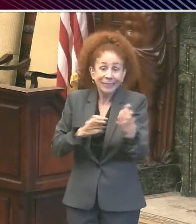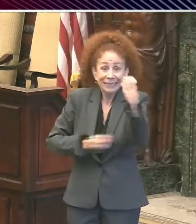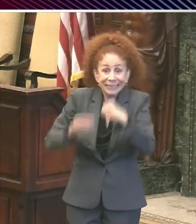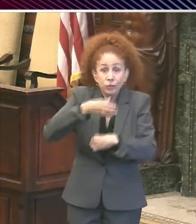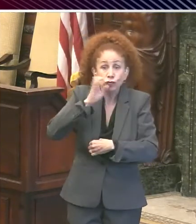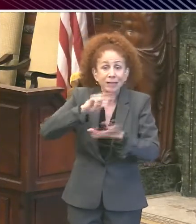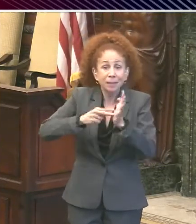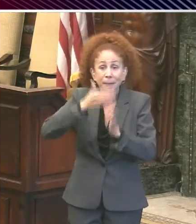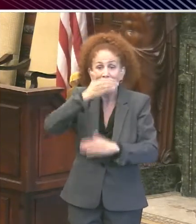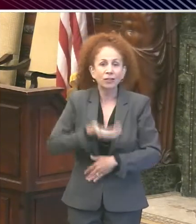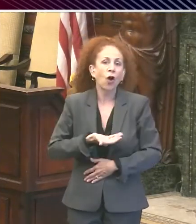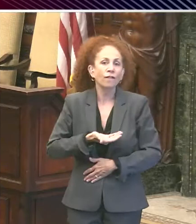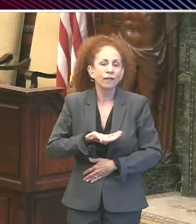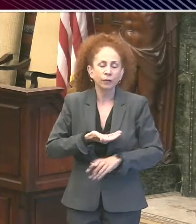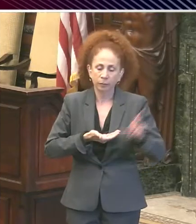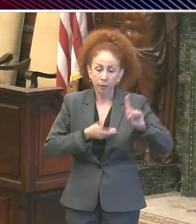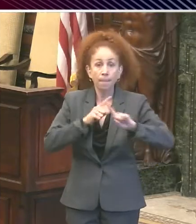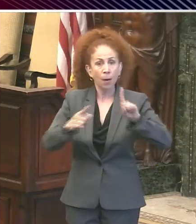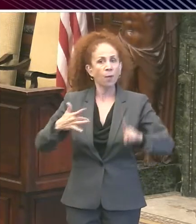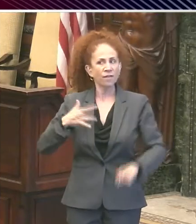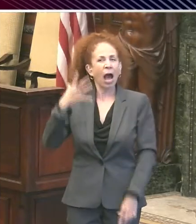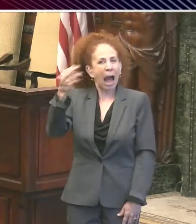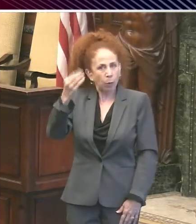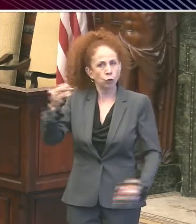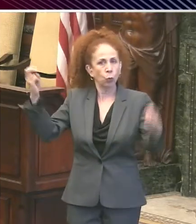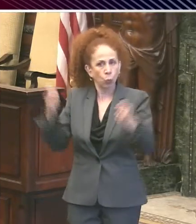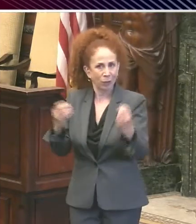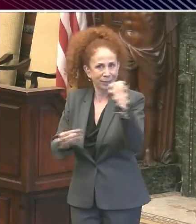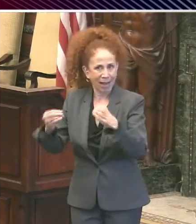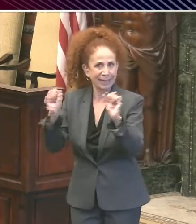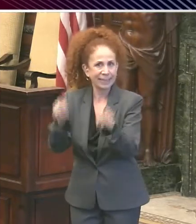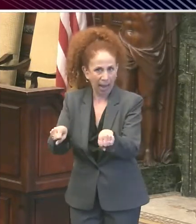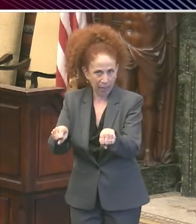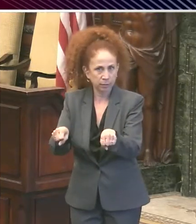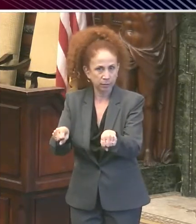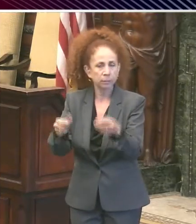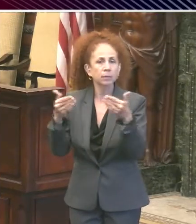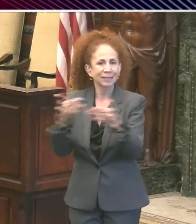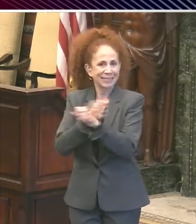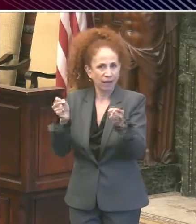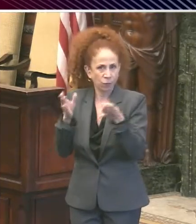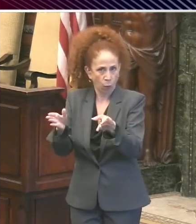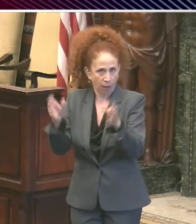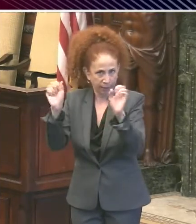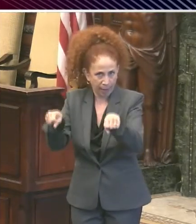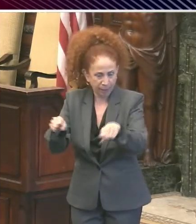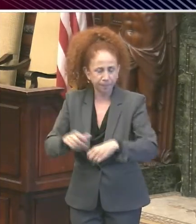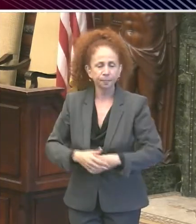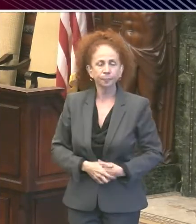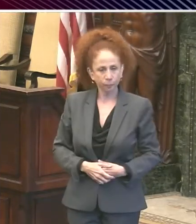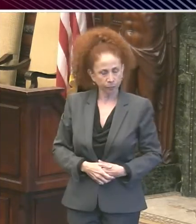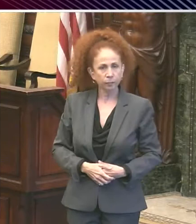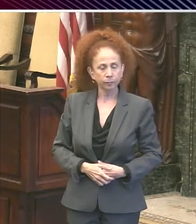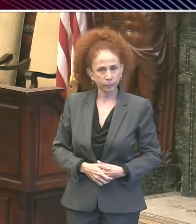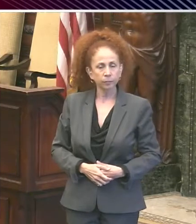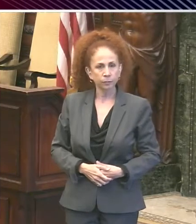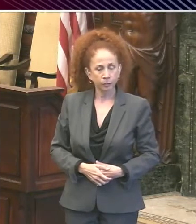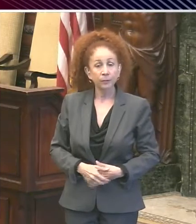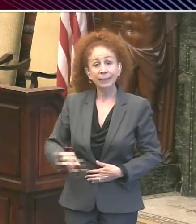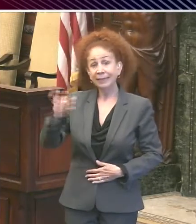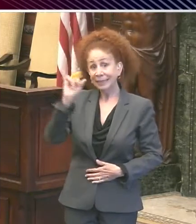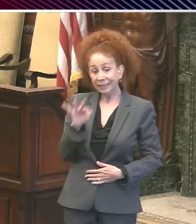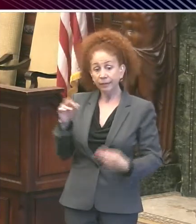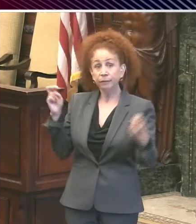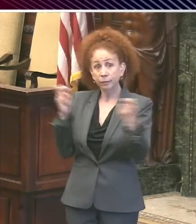wearing masks. However, we do think that outdoor dining can be done in a safer way, and a safe way if done right, if